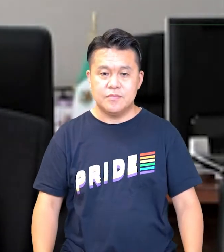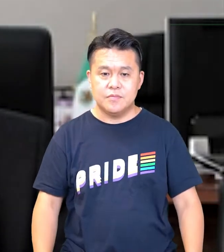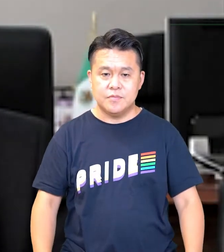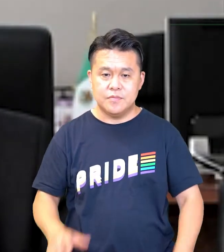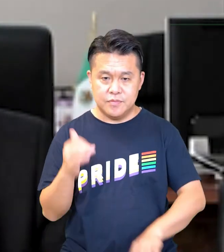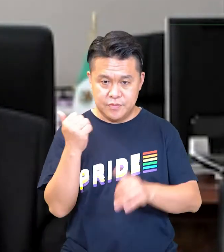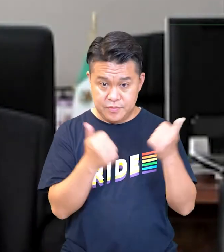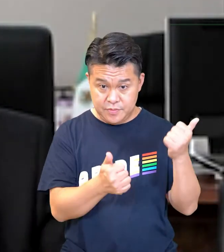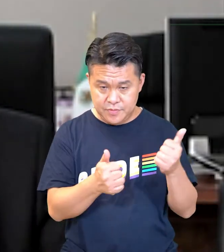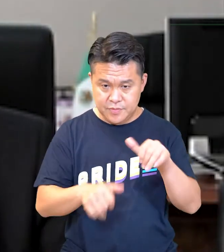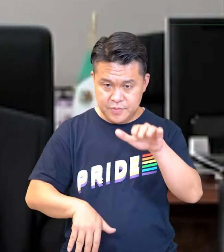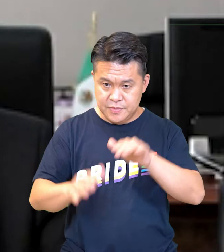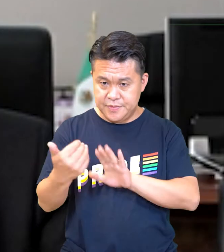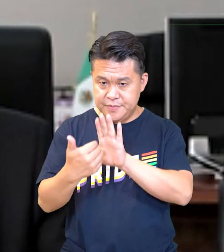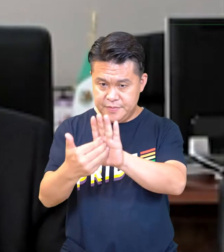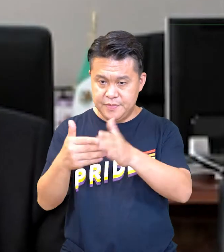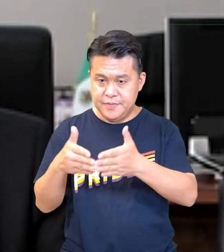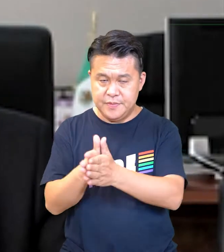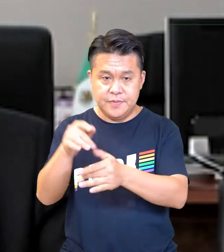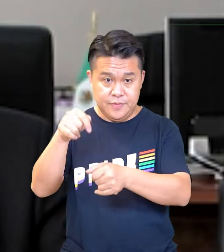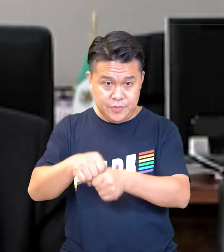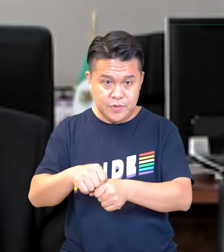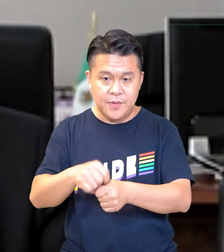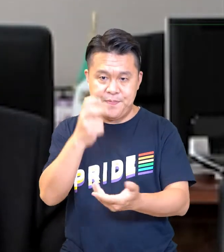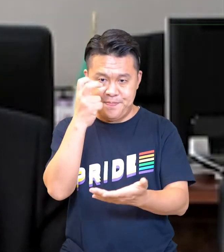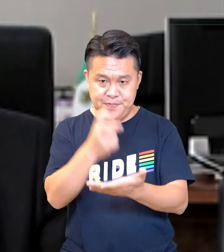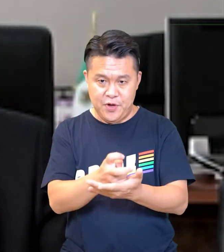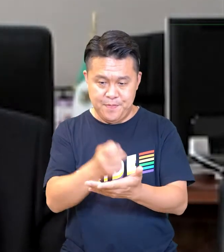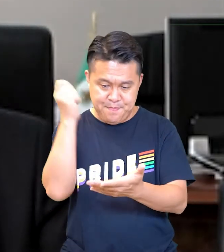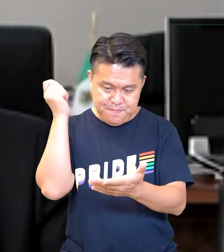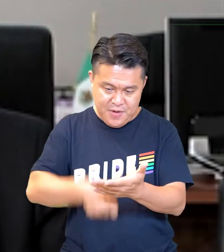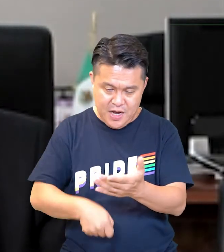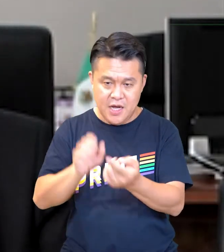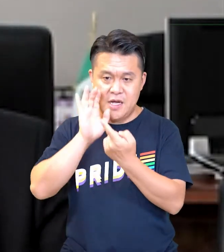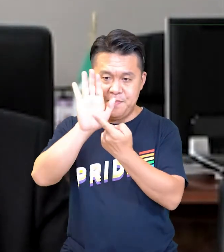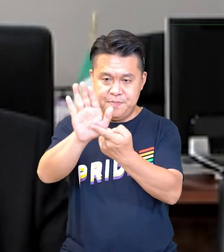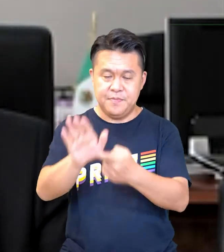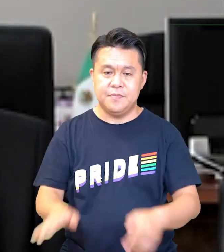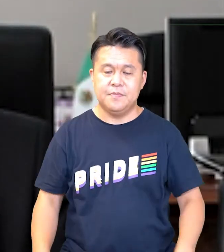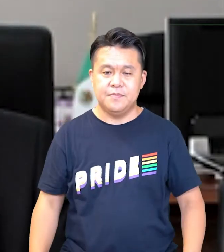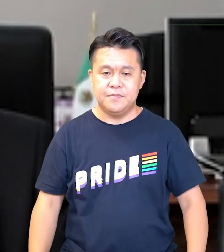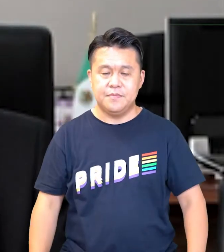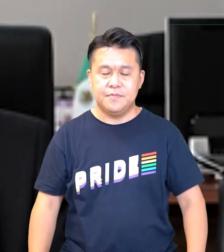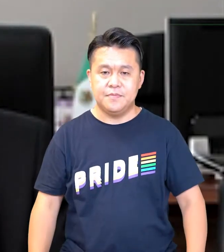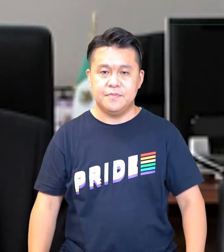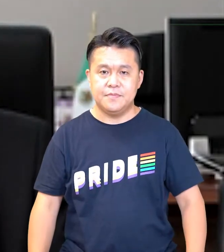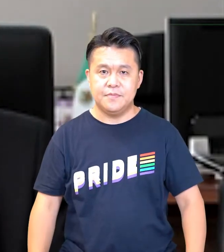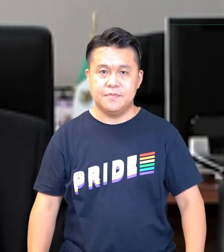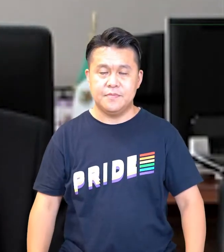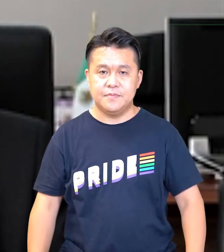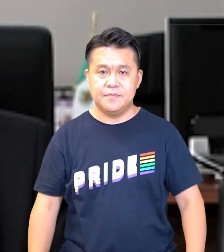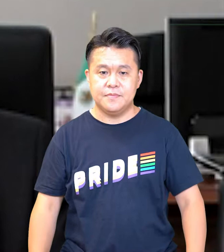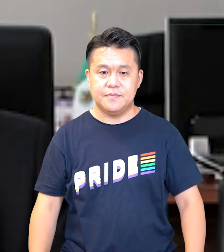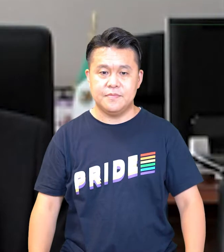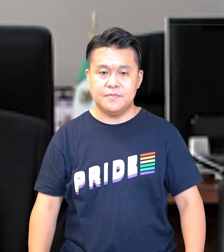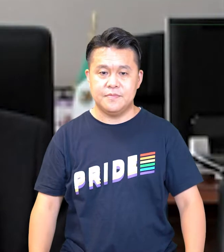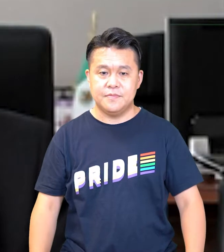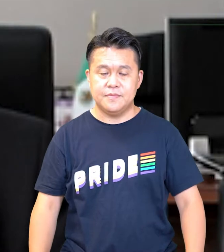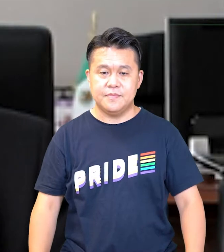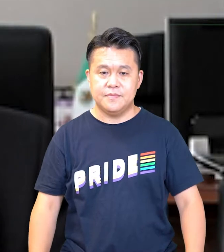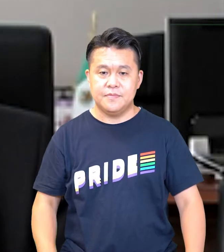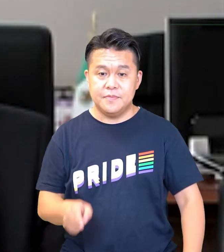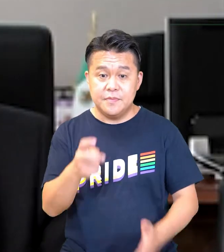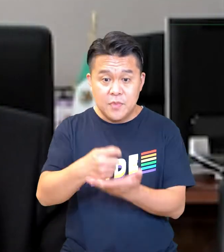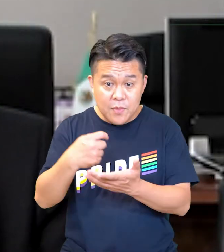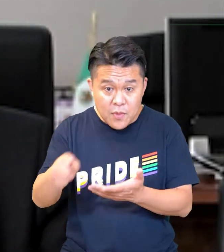Mexican Parliament issued the law to prevent and eliminate discrimination. The